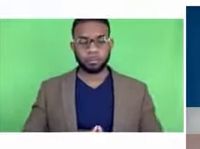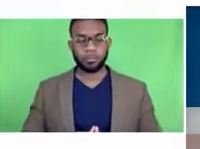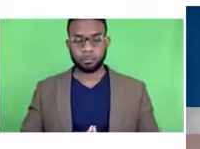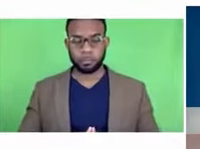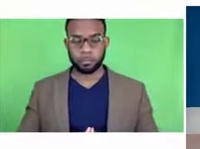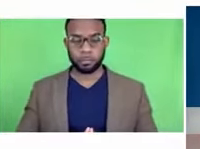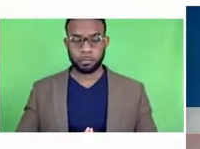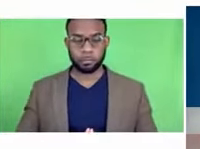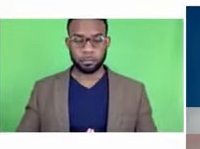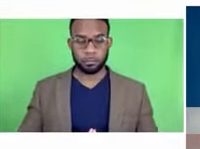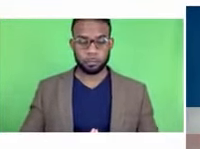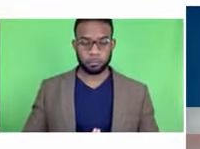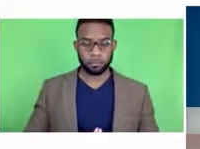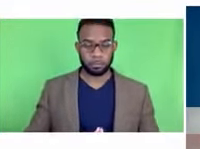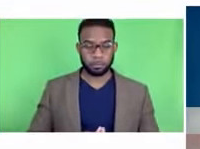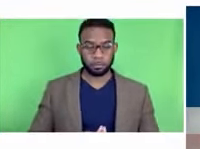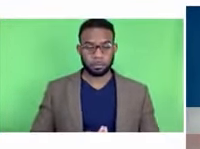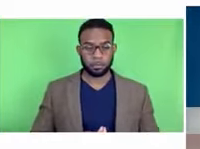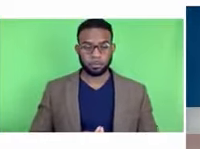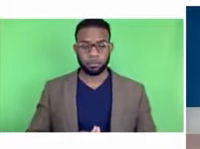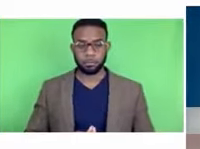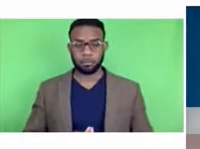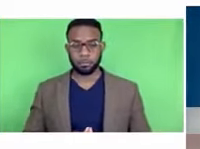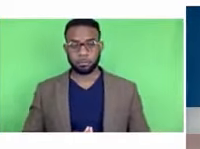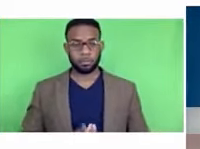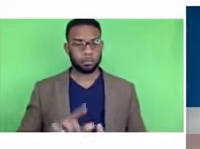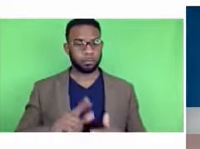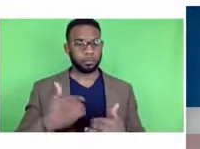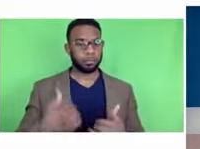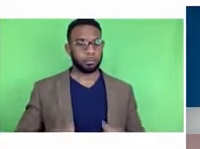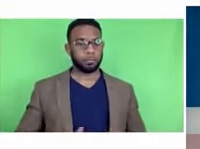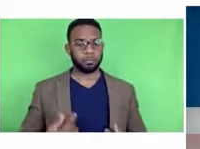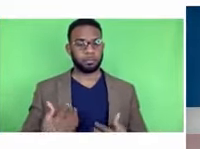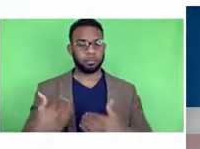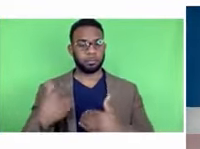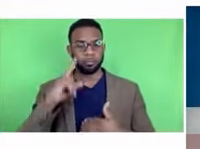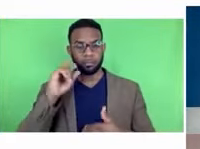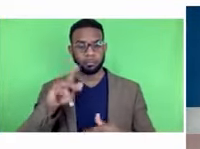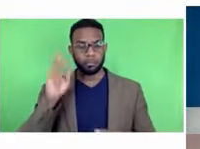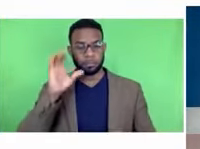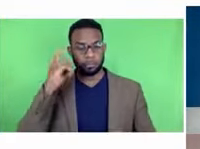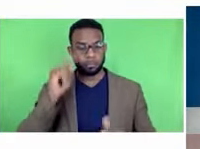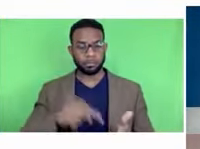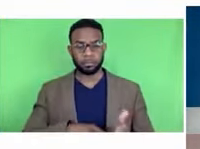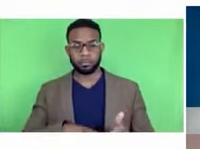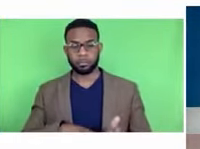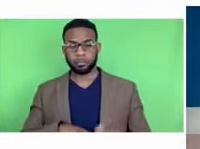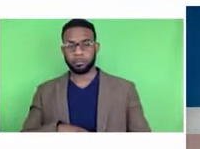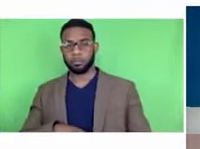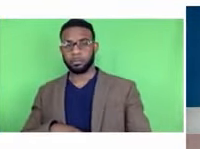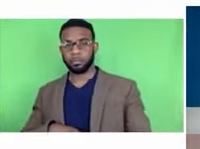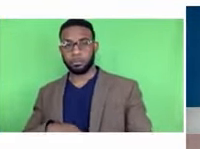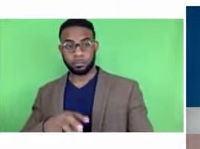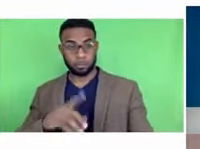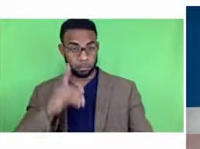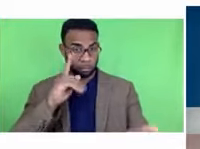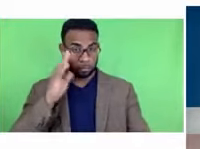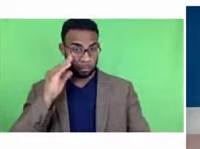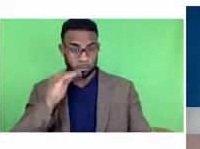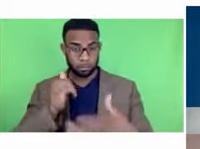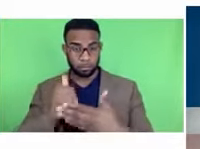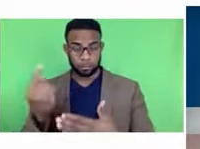Awesome. And I really appreciate that. I know that's always kind of a burning question for people looking for jobs. And Maram, I don't know if you've ever experienced helping